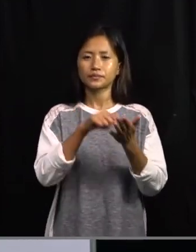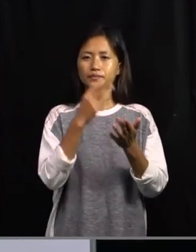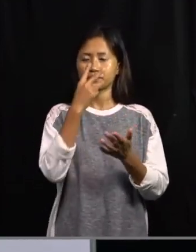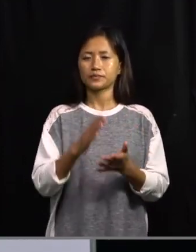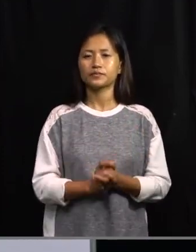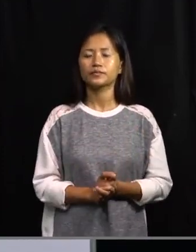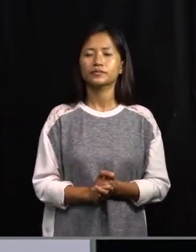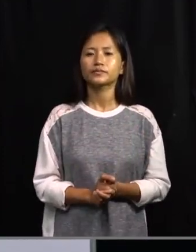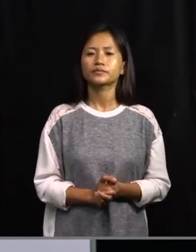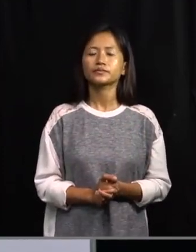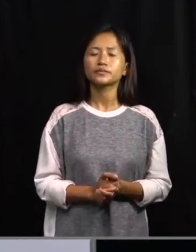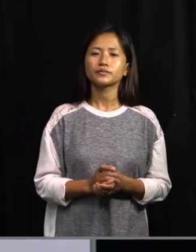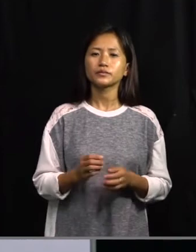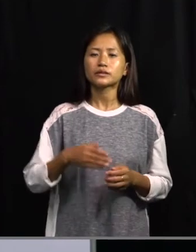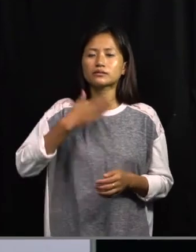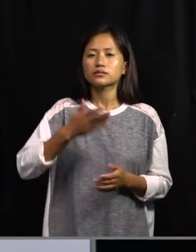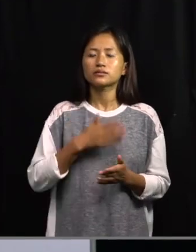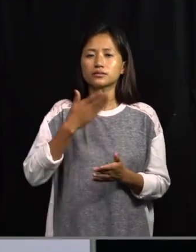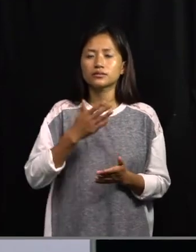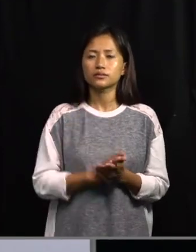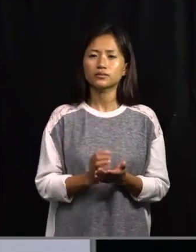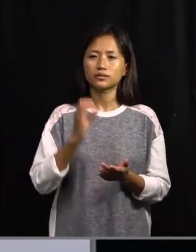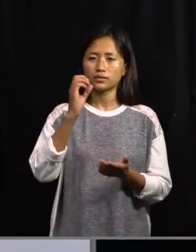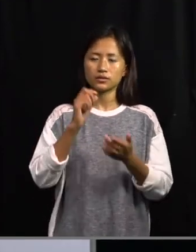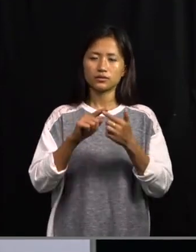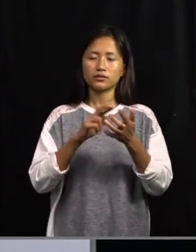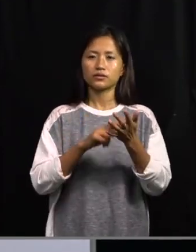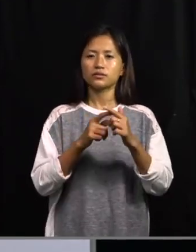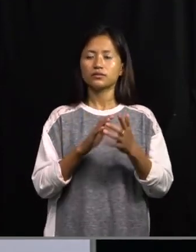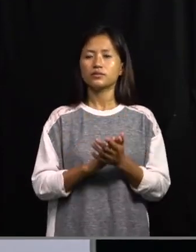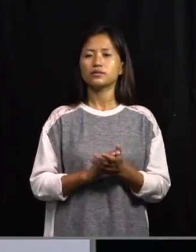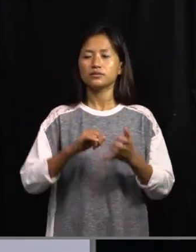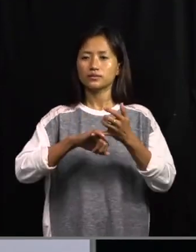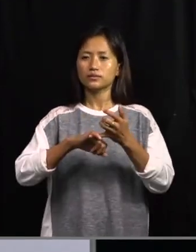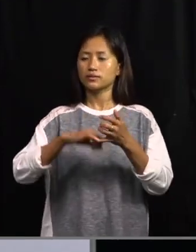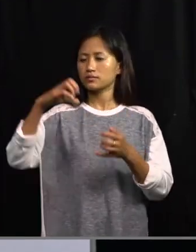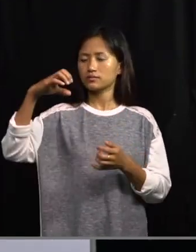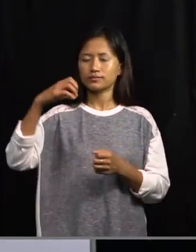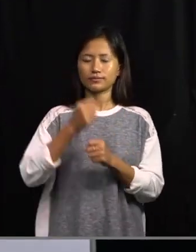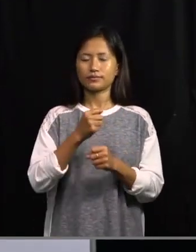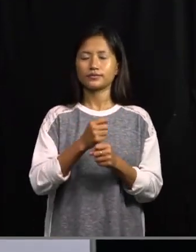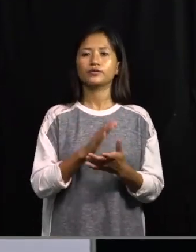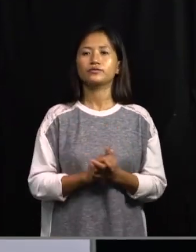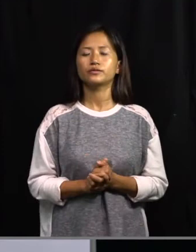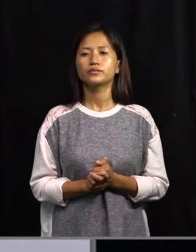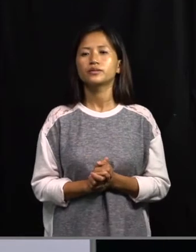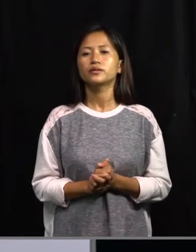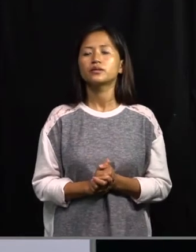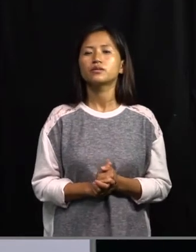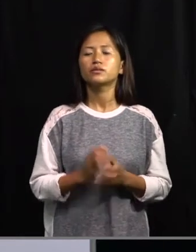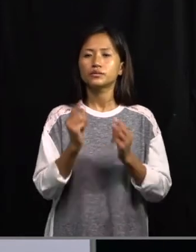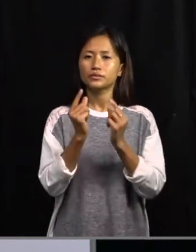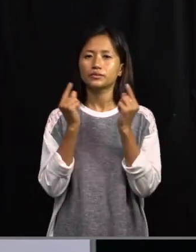as I was explaining earlier, as a central government, they borrow money to the state government. They borrow money to the union territories or